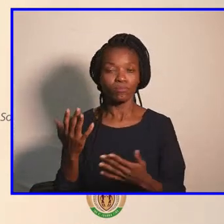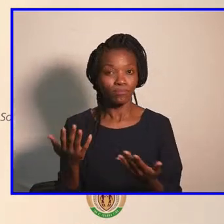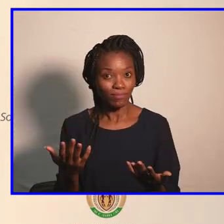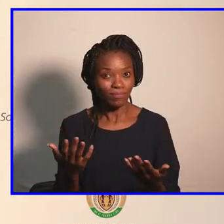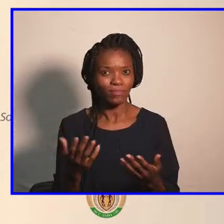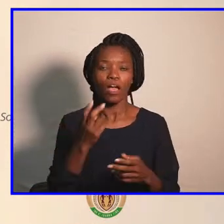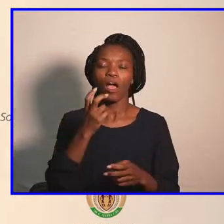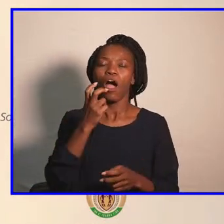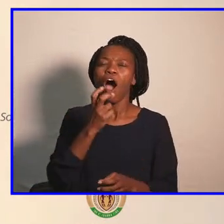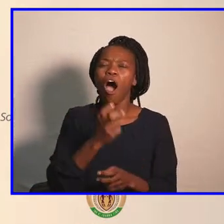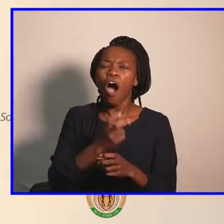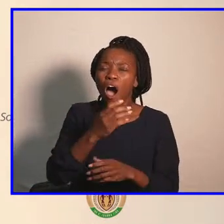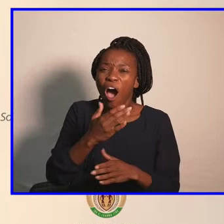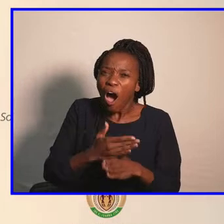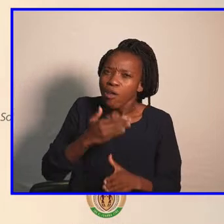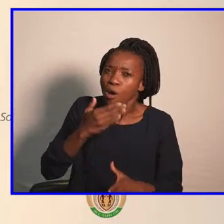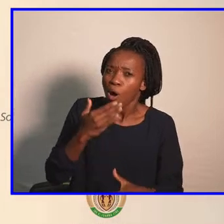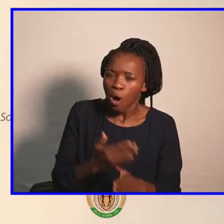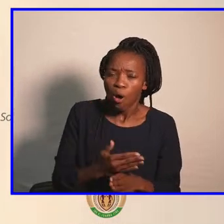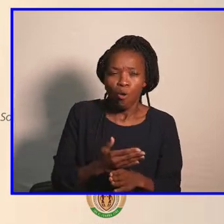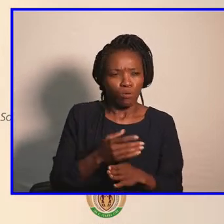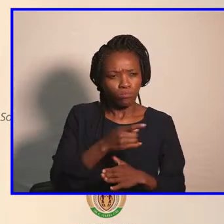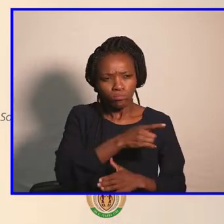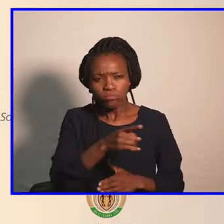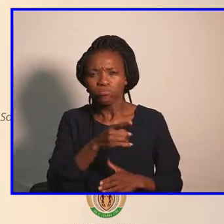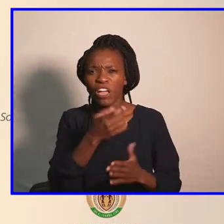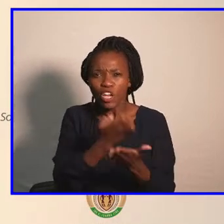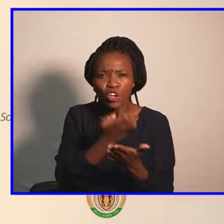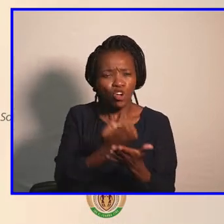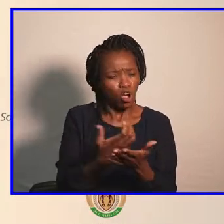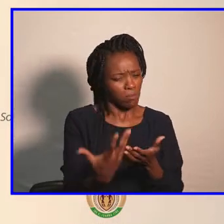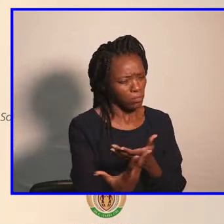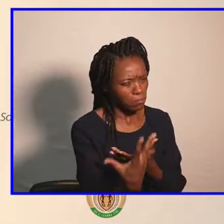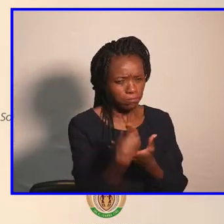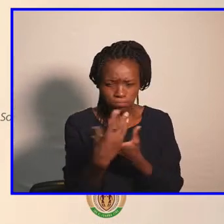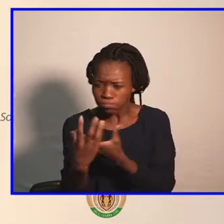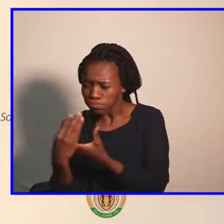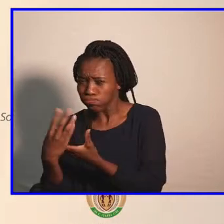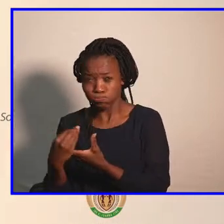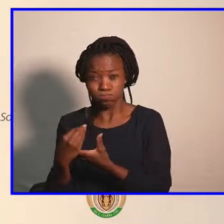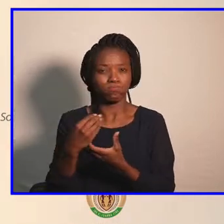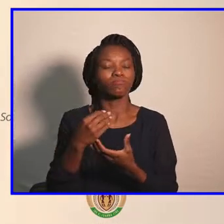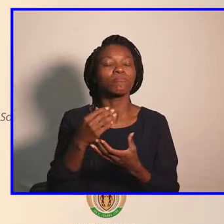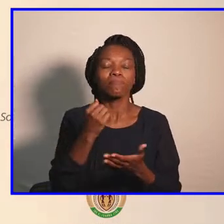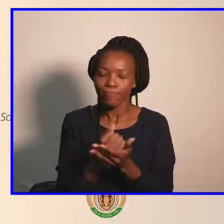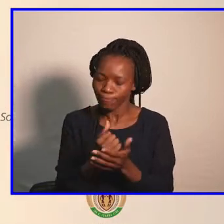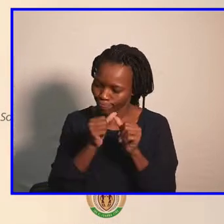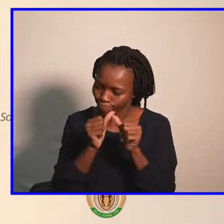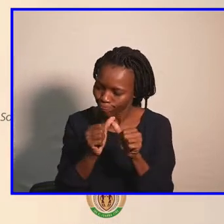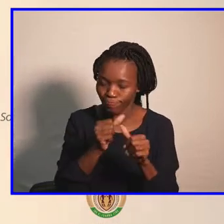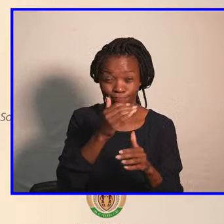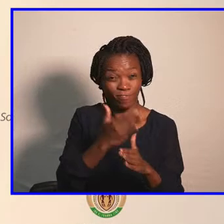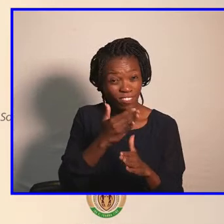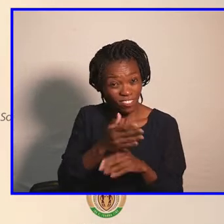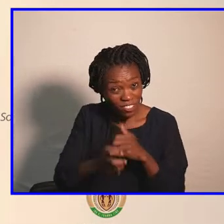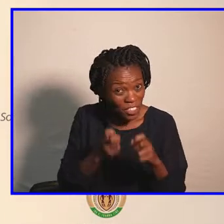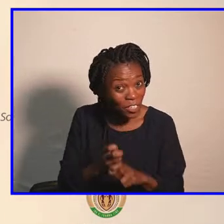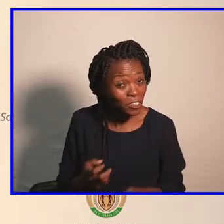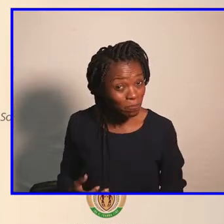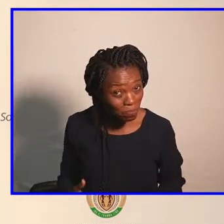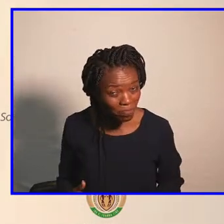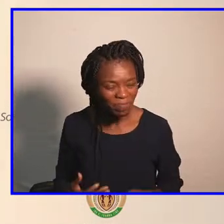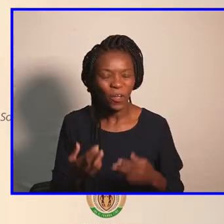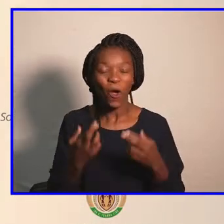state with a thriving and inclusive economy must continue. I'm certain that the next 25